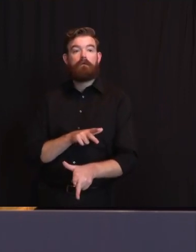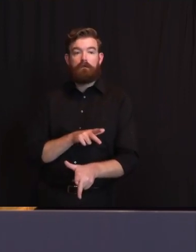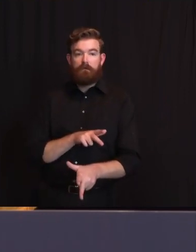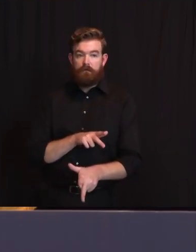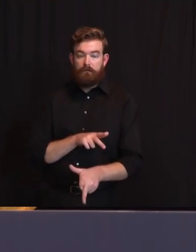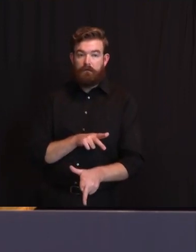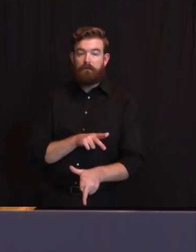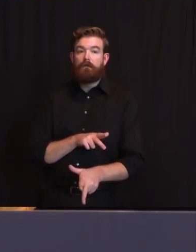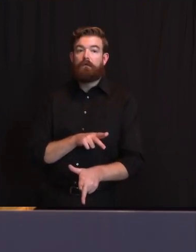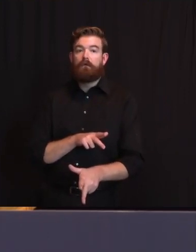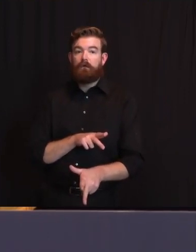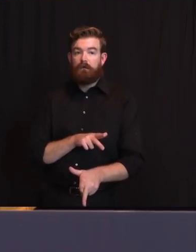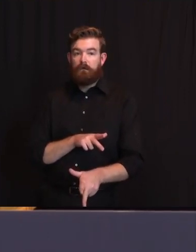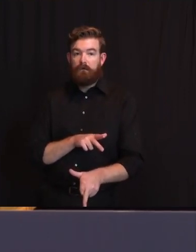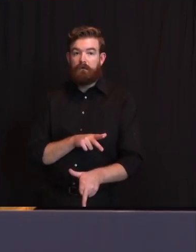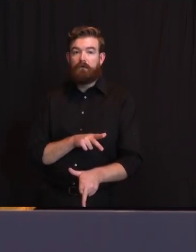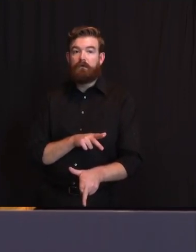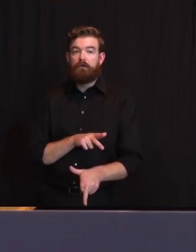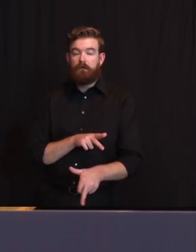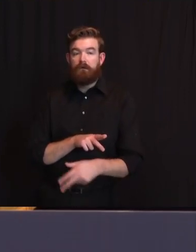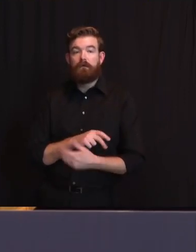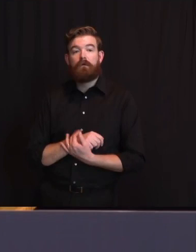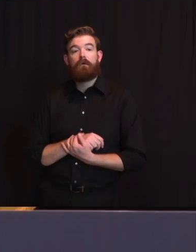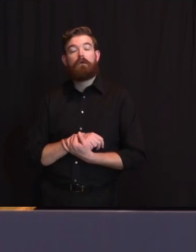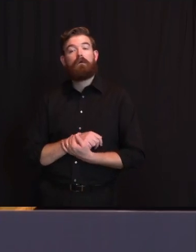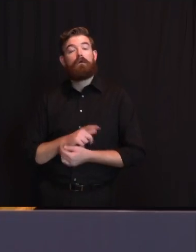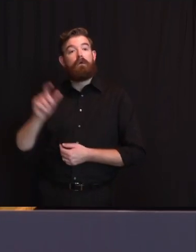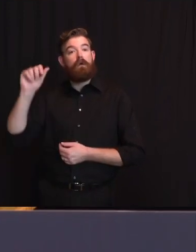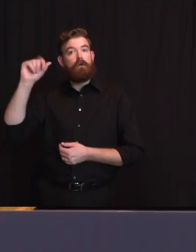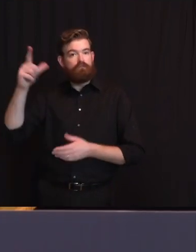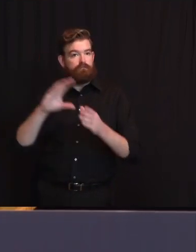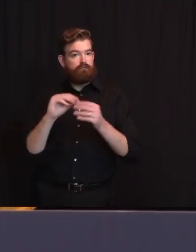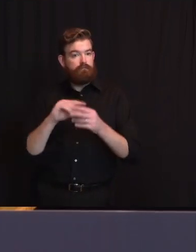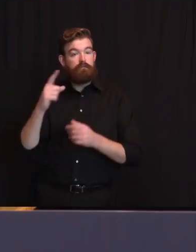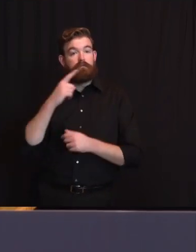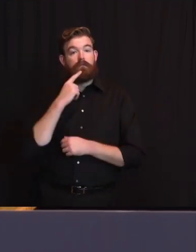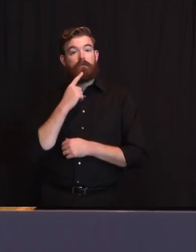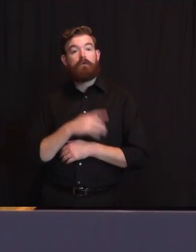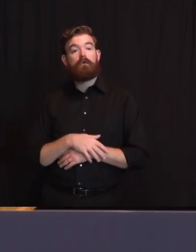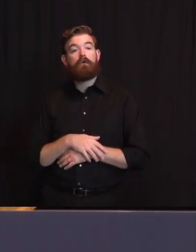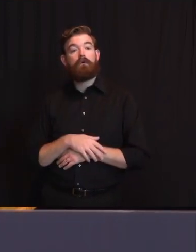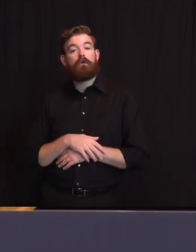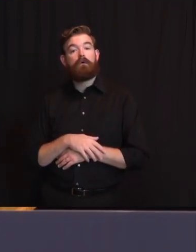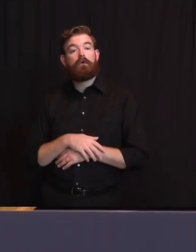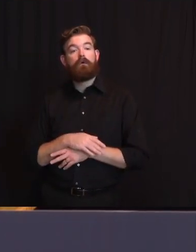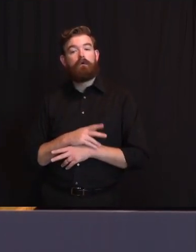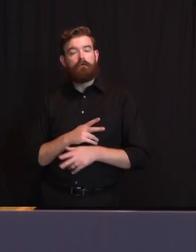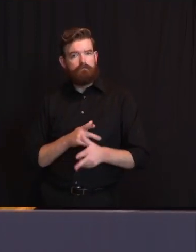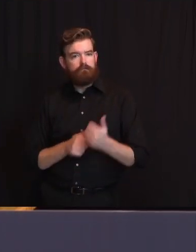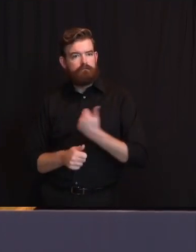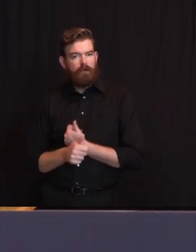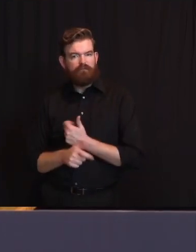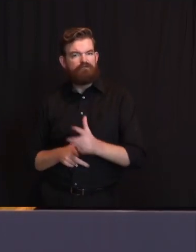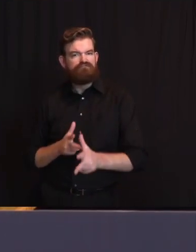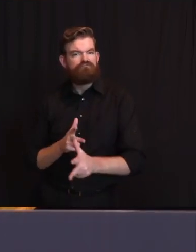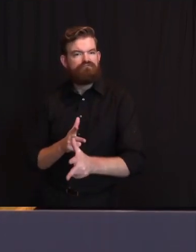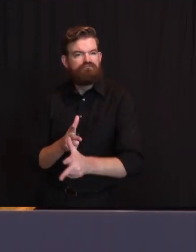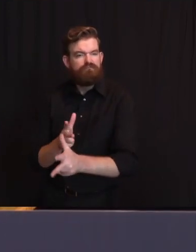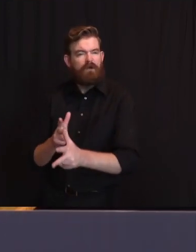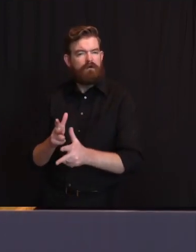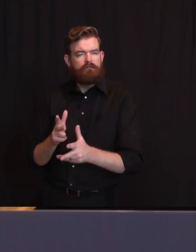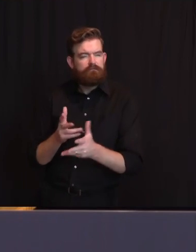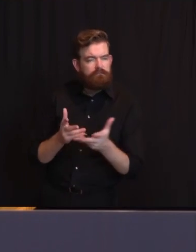place if the driver possesses an immediate threat, could you clarify how drivers who initially may have only faced a written warning were also